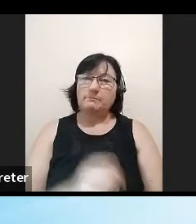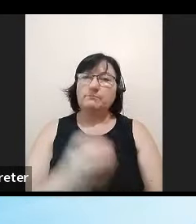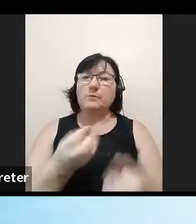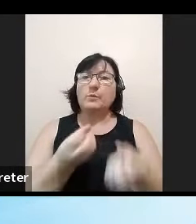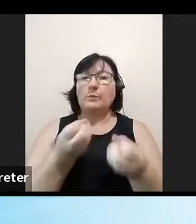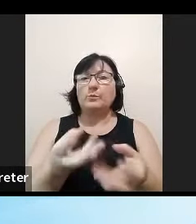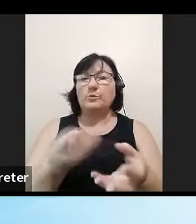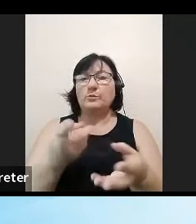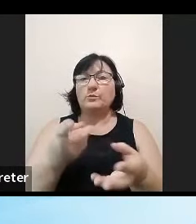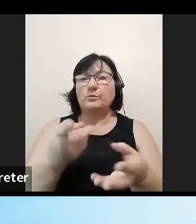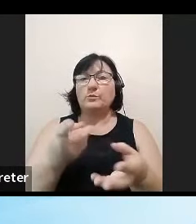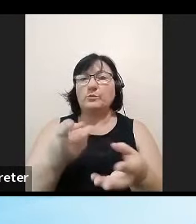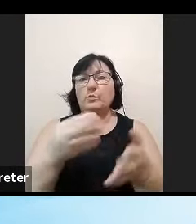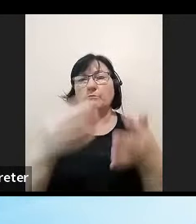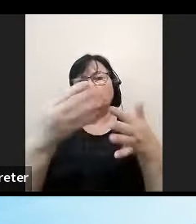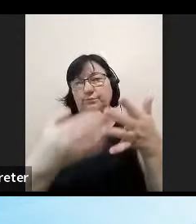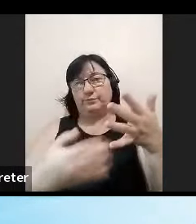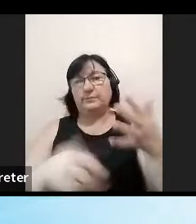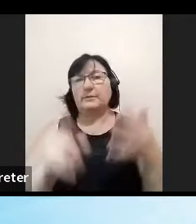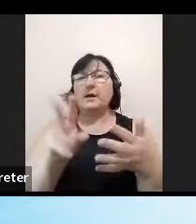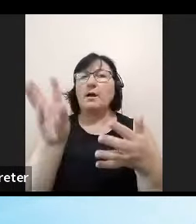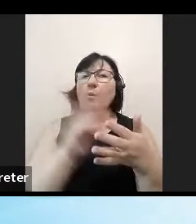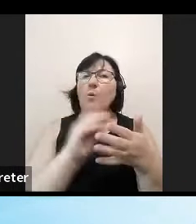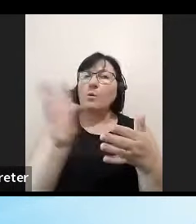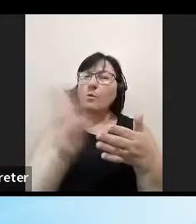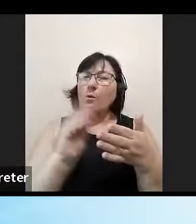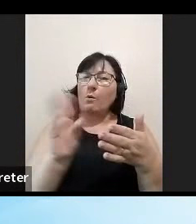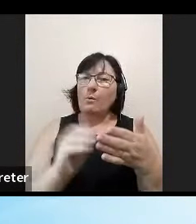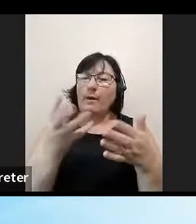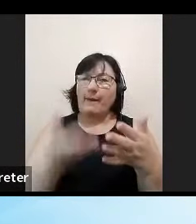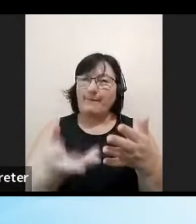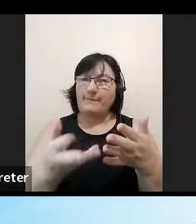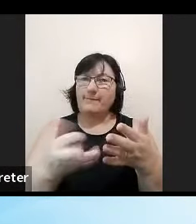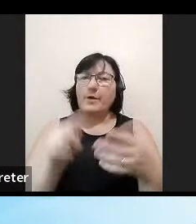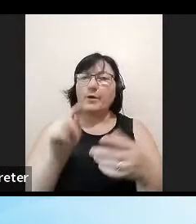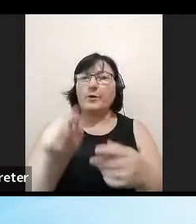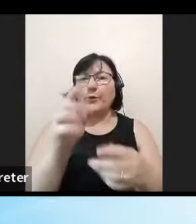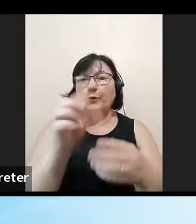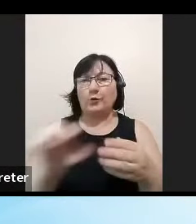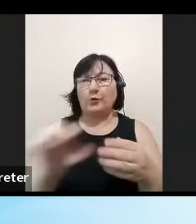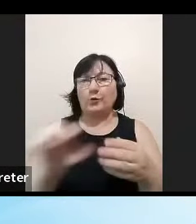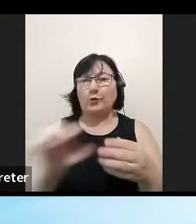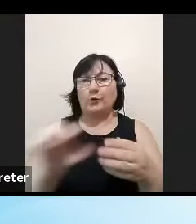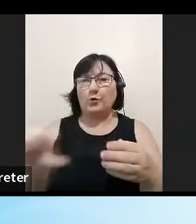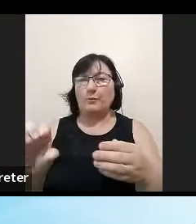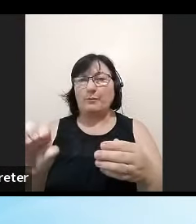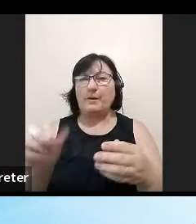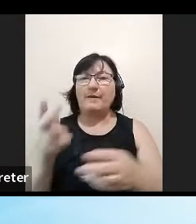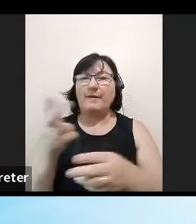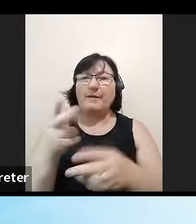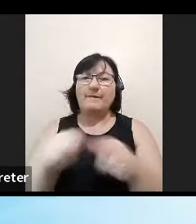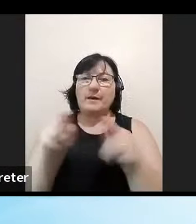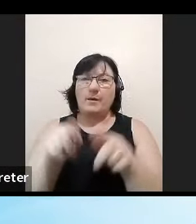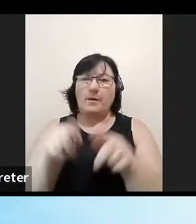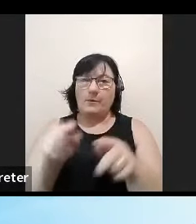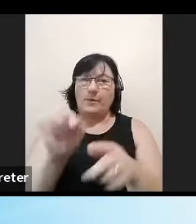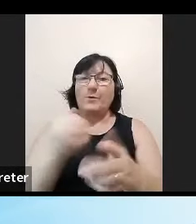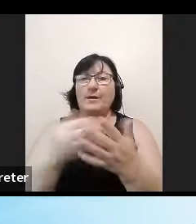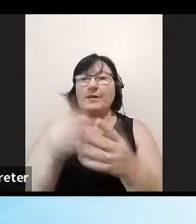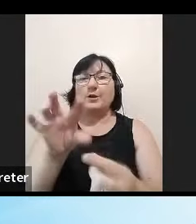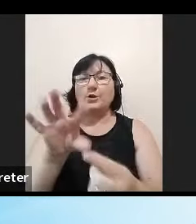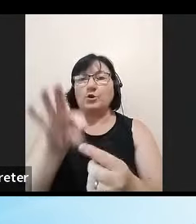recorded YouTube videos, and you will select the appropriate one, which is this one. Therefore, it will be made available, and